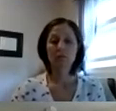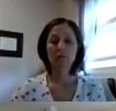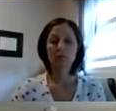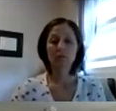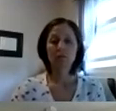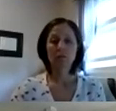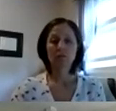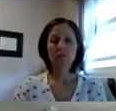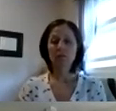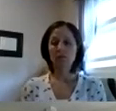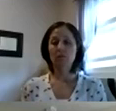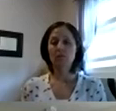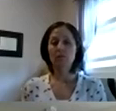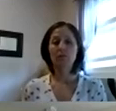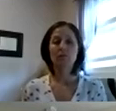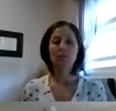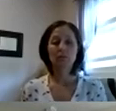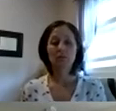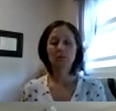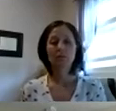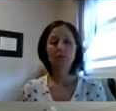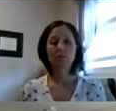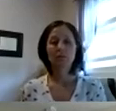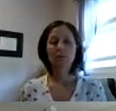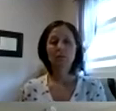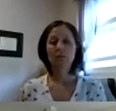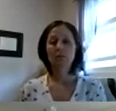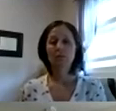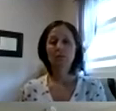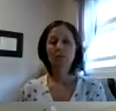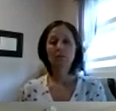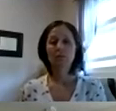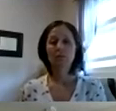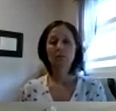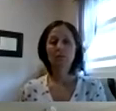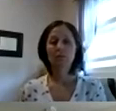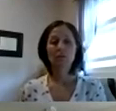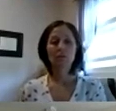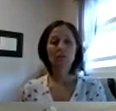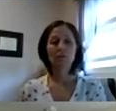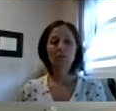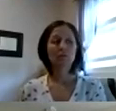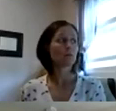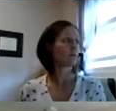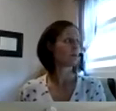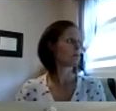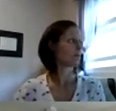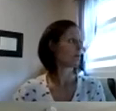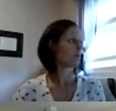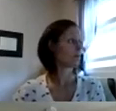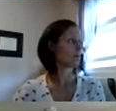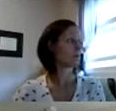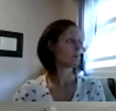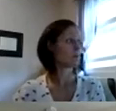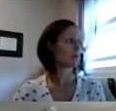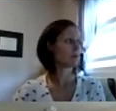The types of funding that the South Dakota Arts Council has designated for its emergency assistance grants